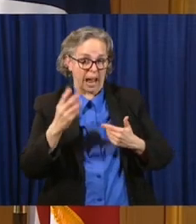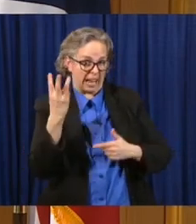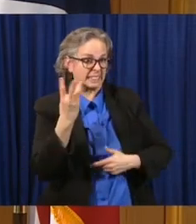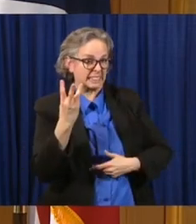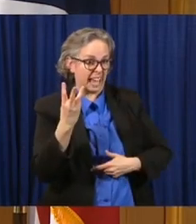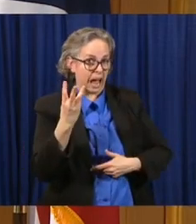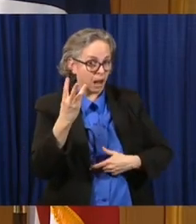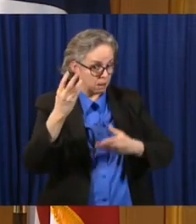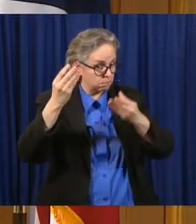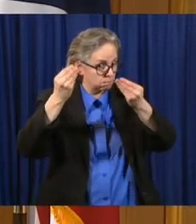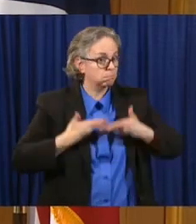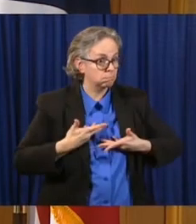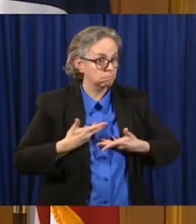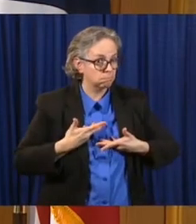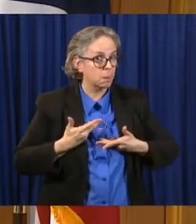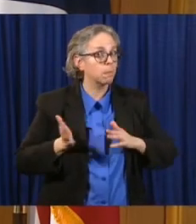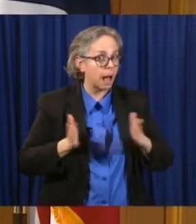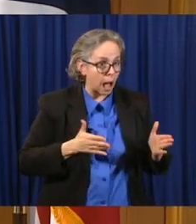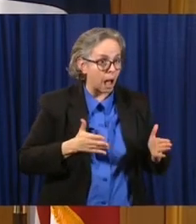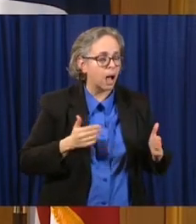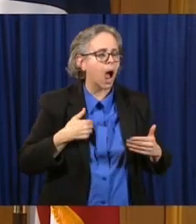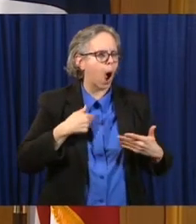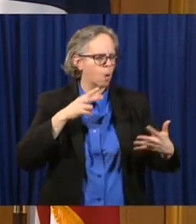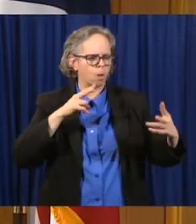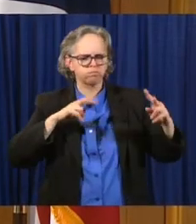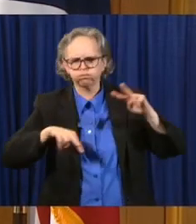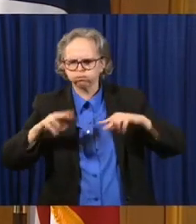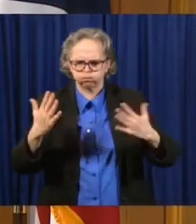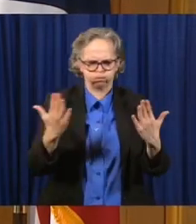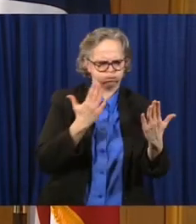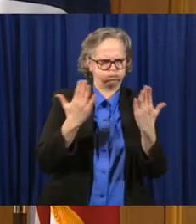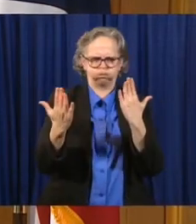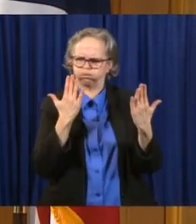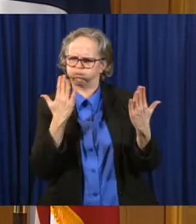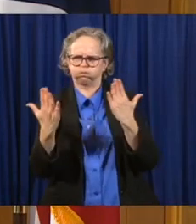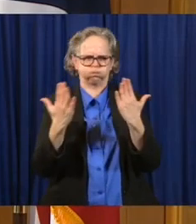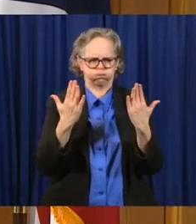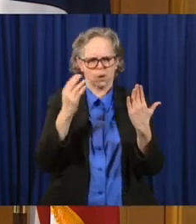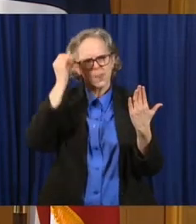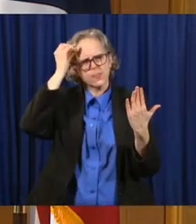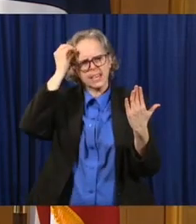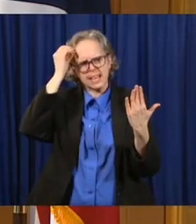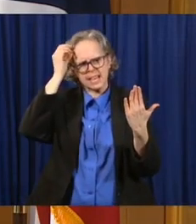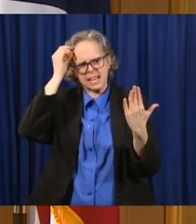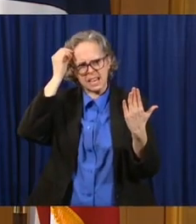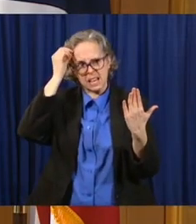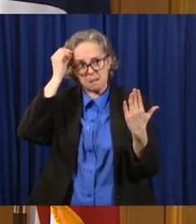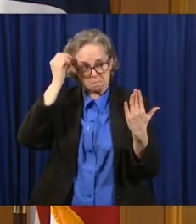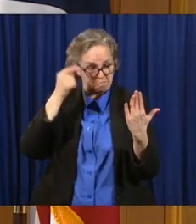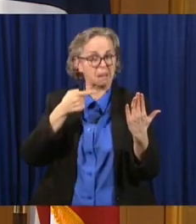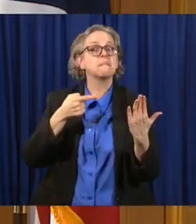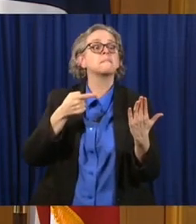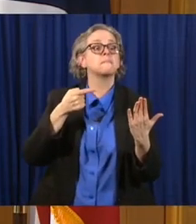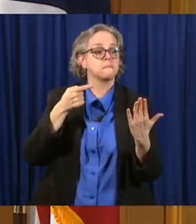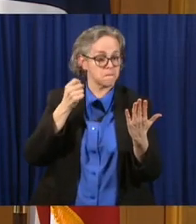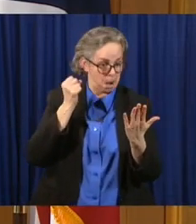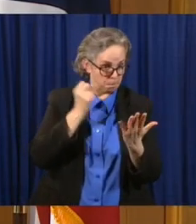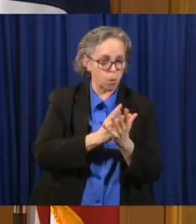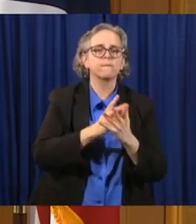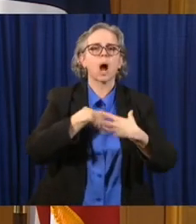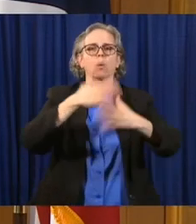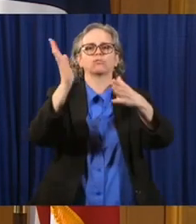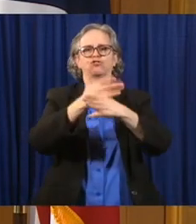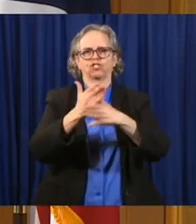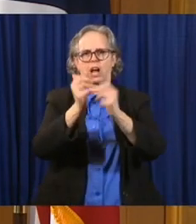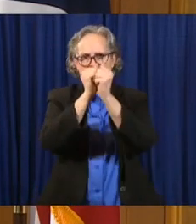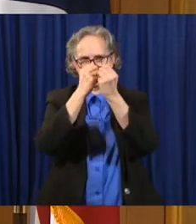that plan, and then as soon as we've had a chance to look at the plan, approve the plan, we will certainly share that with